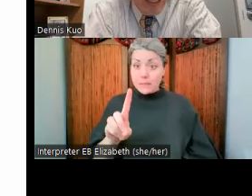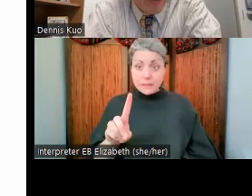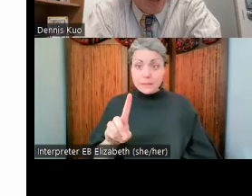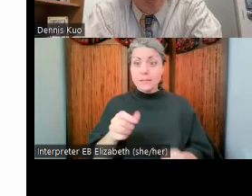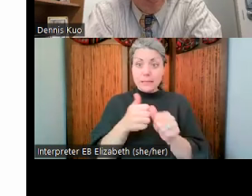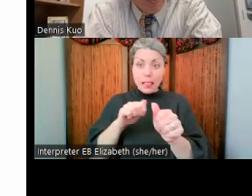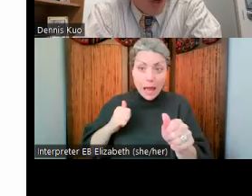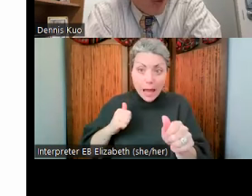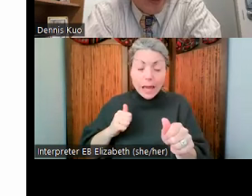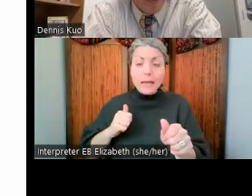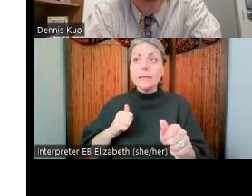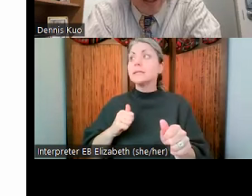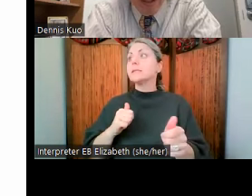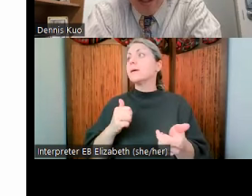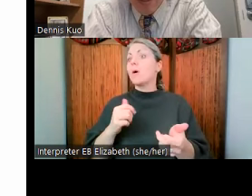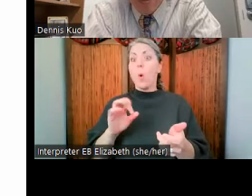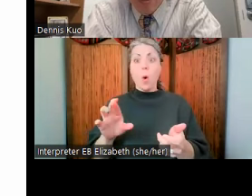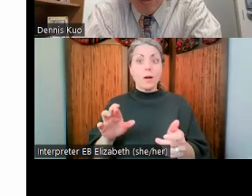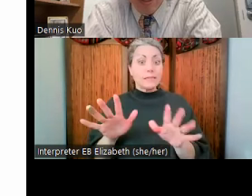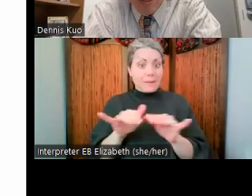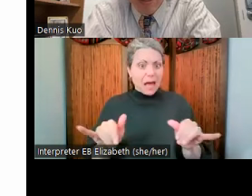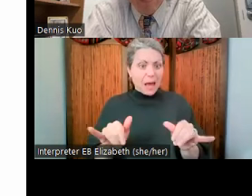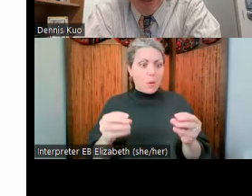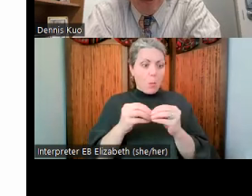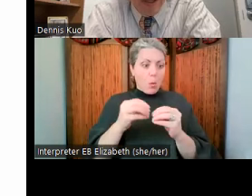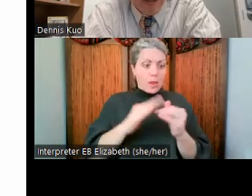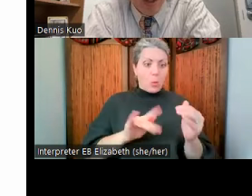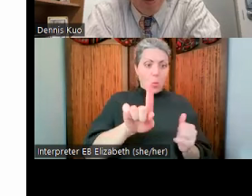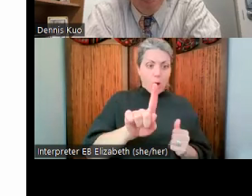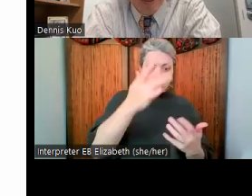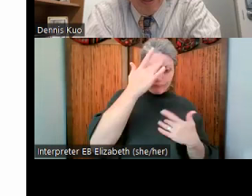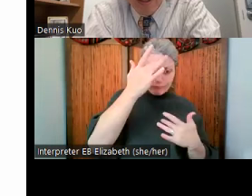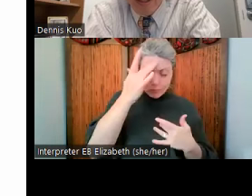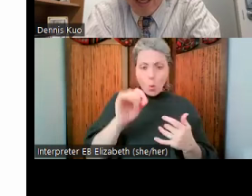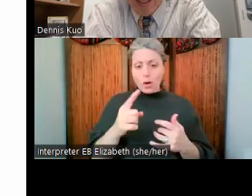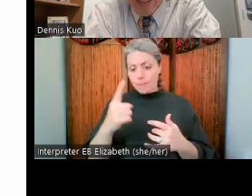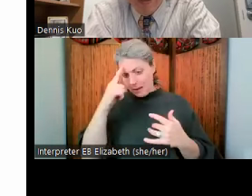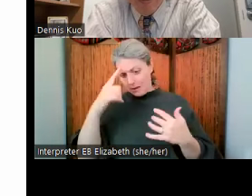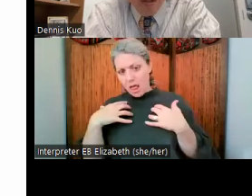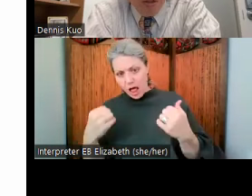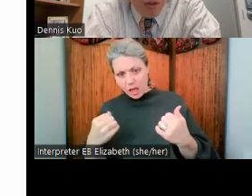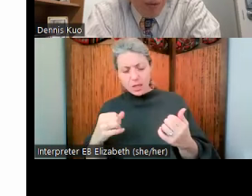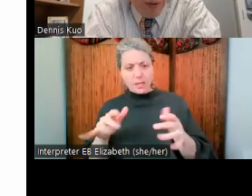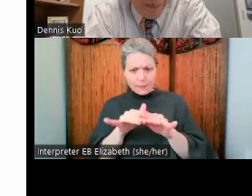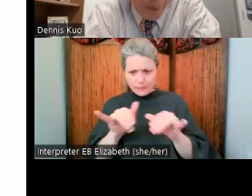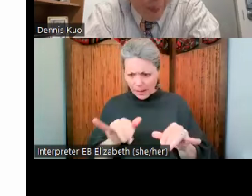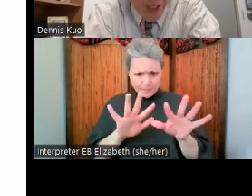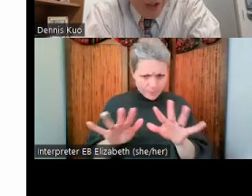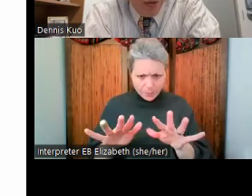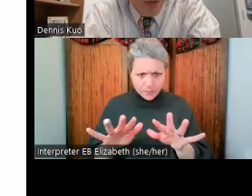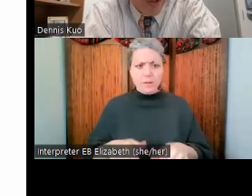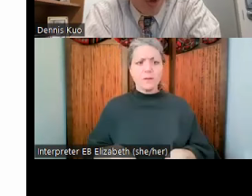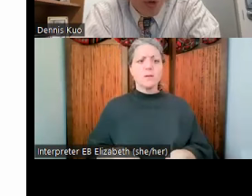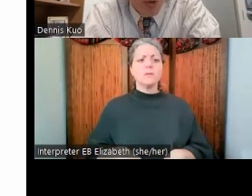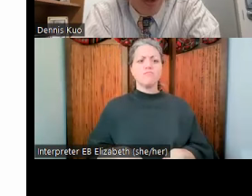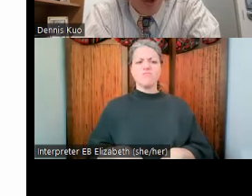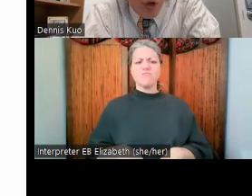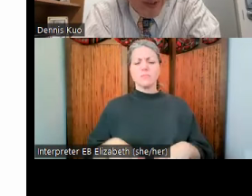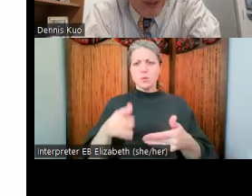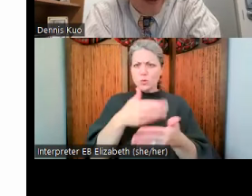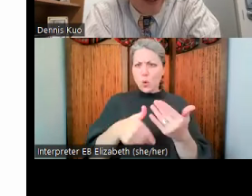delays and co-occurring conditions such as mental health comorbidities, and also